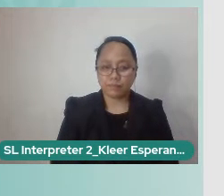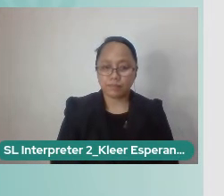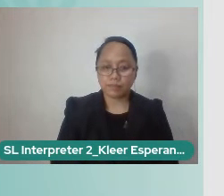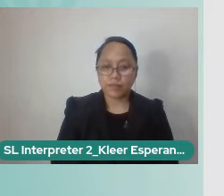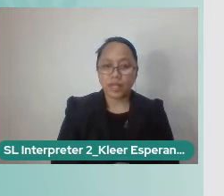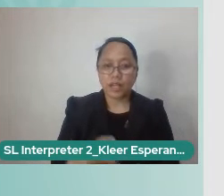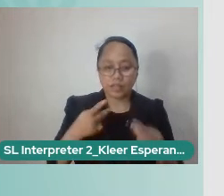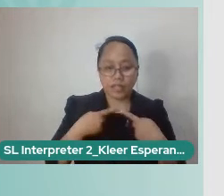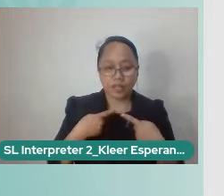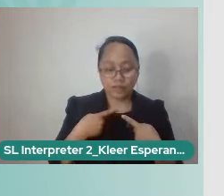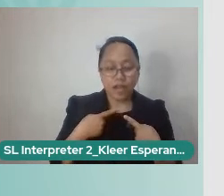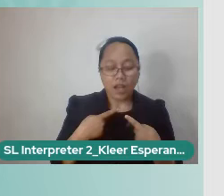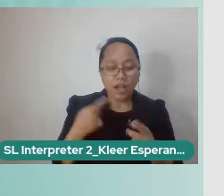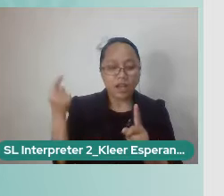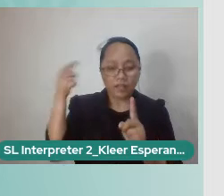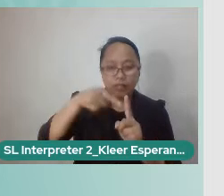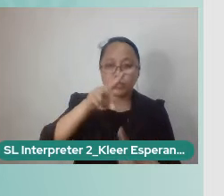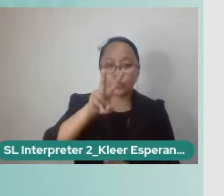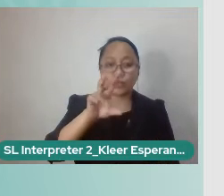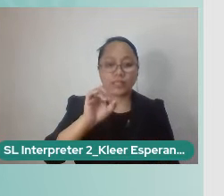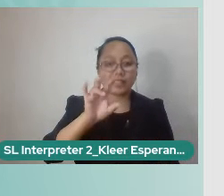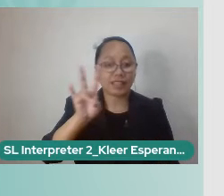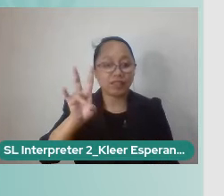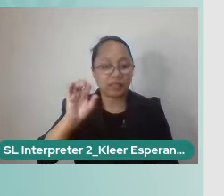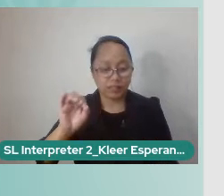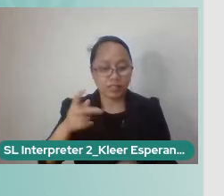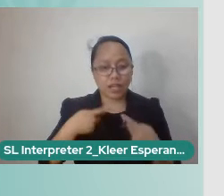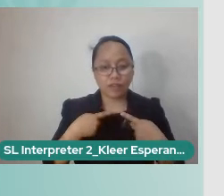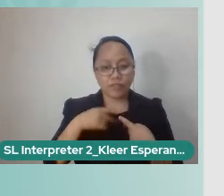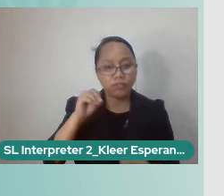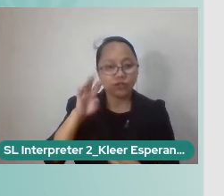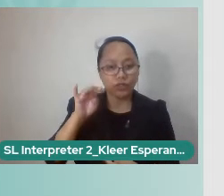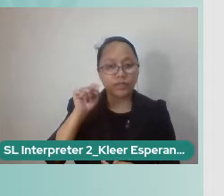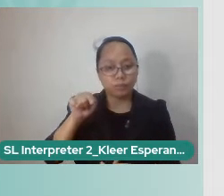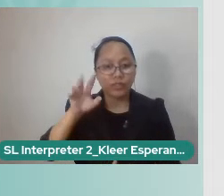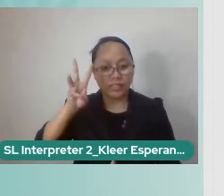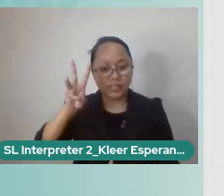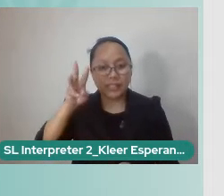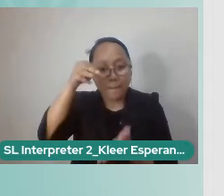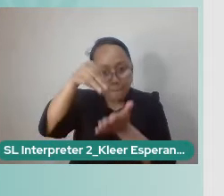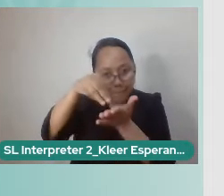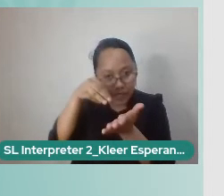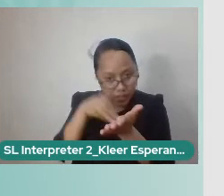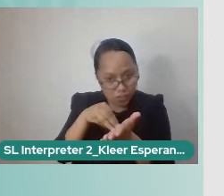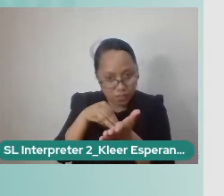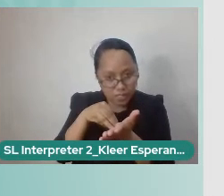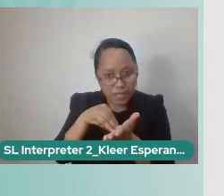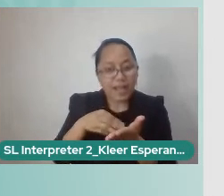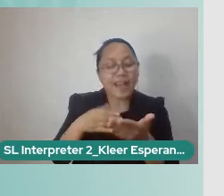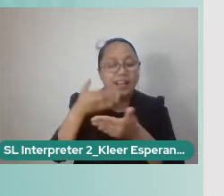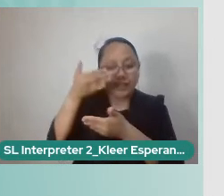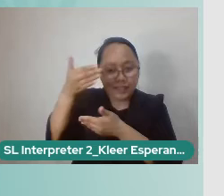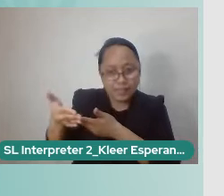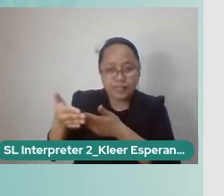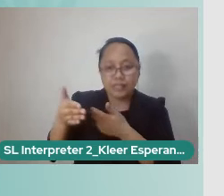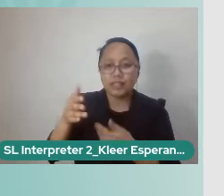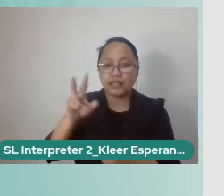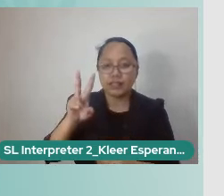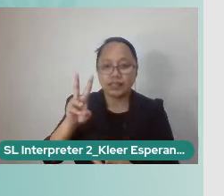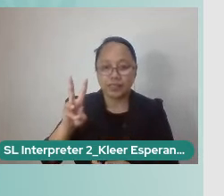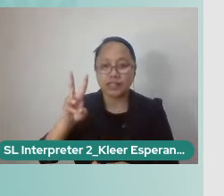14.6 million lives in the next 50 years by 2070, and over 62 million lives over the course of the